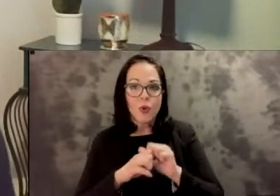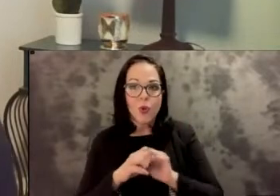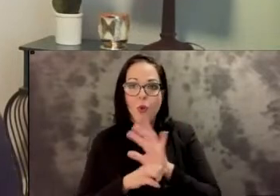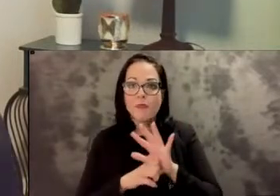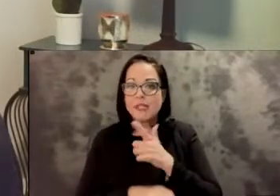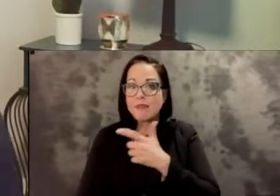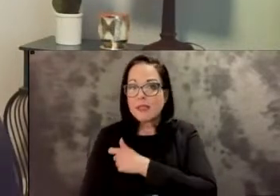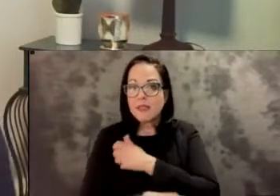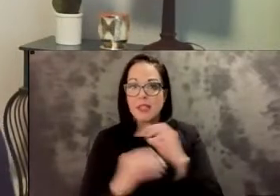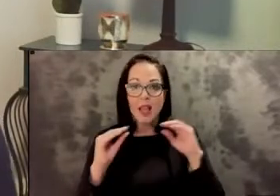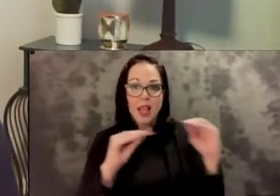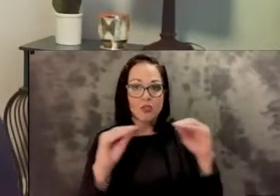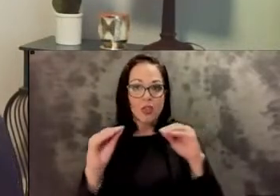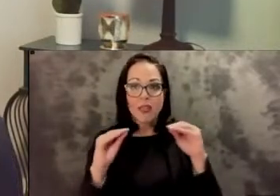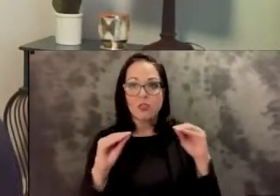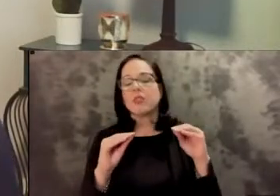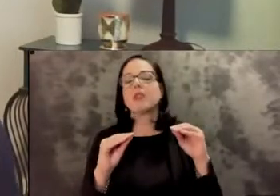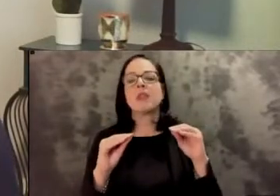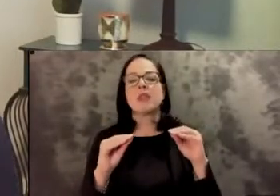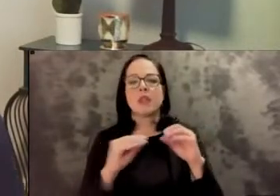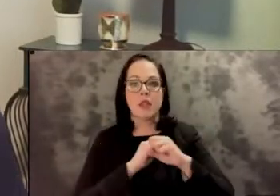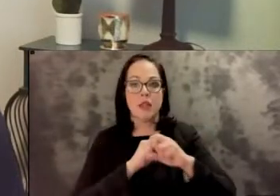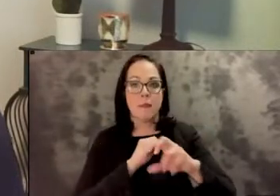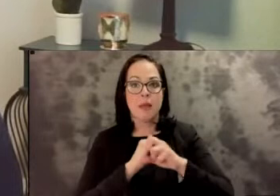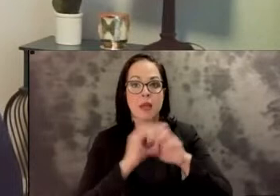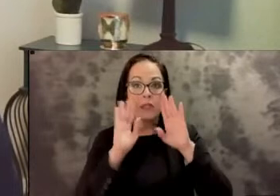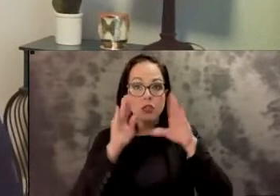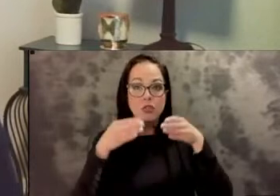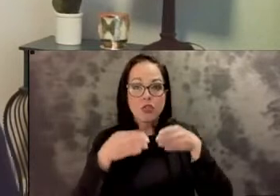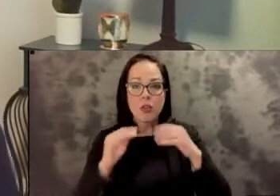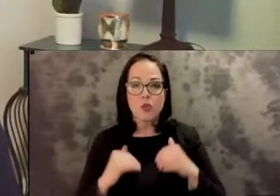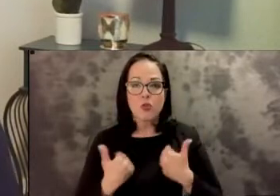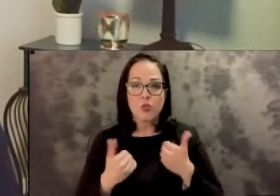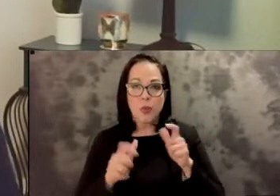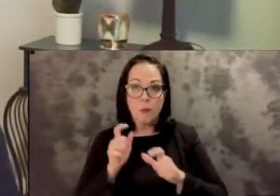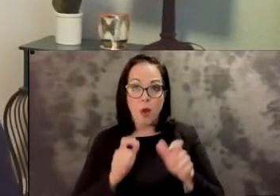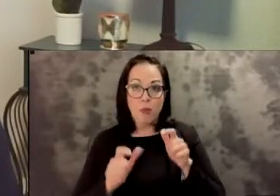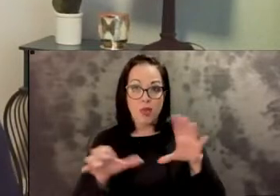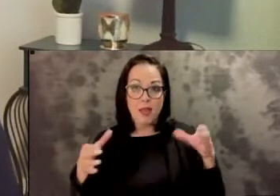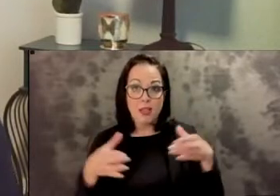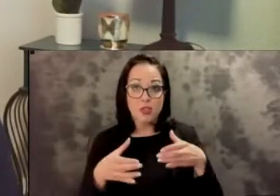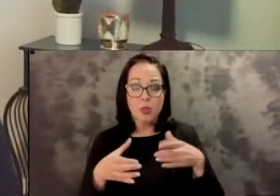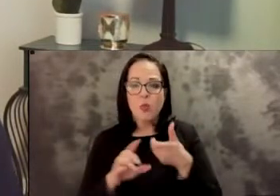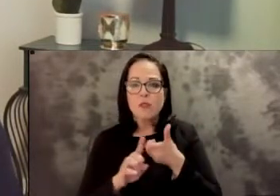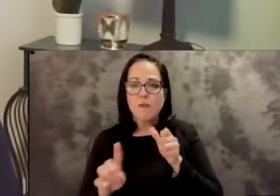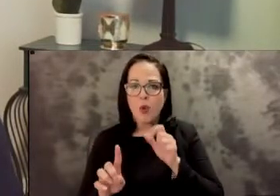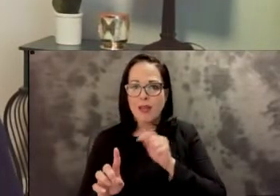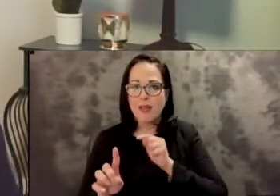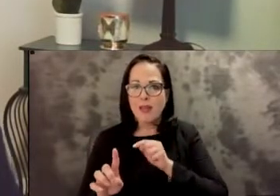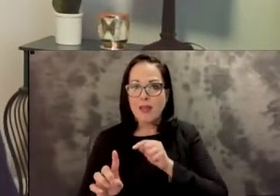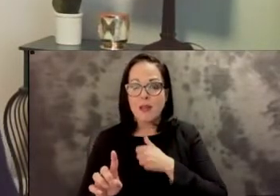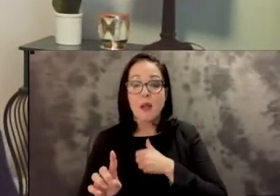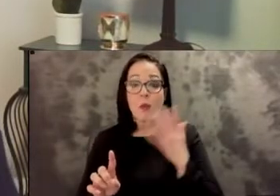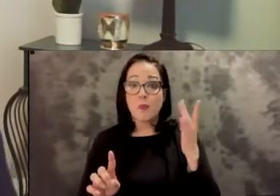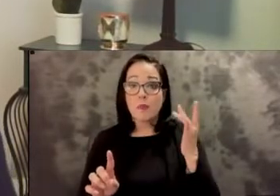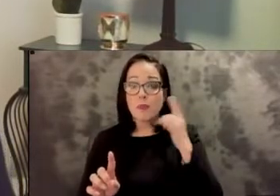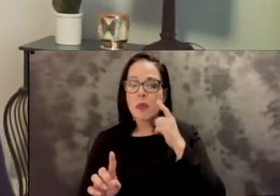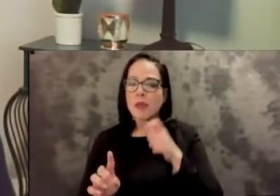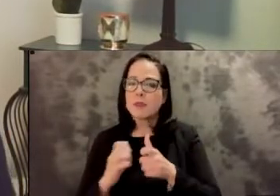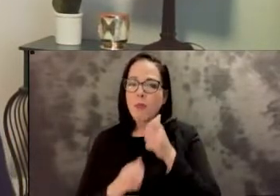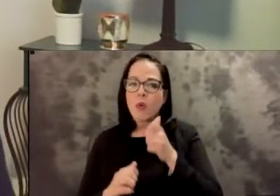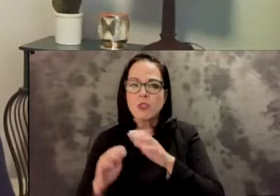vaccine education campaign, targeting youth populations was largely avoided, mainly because children